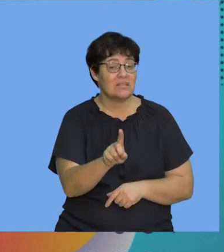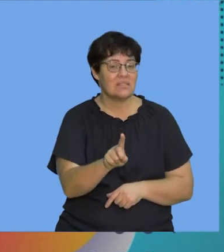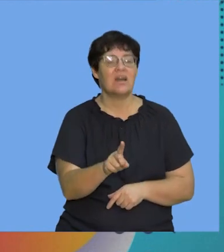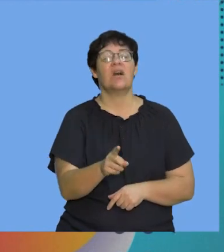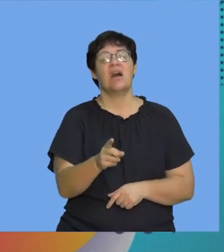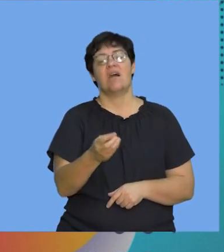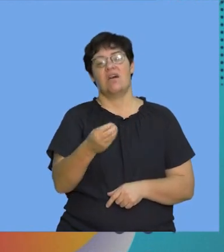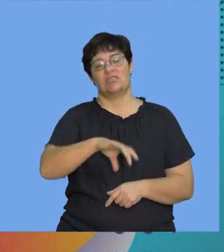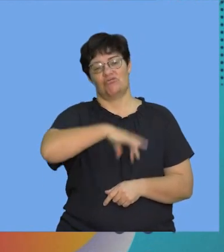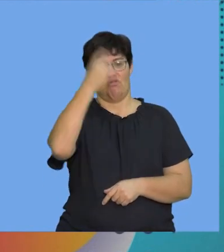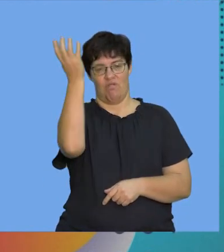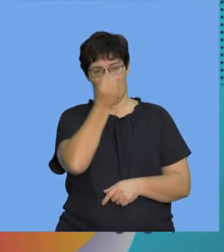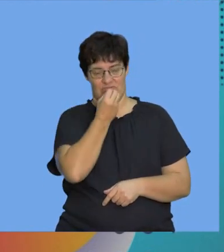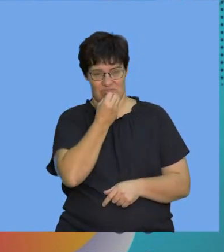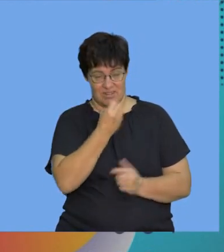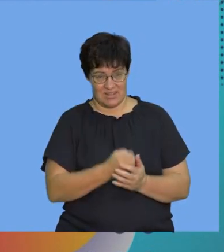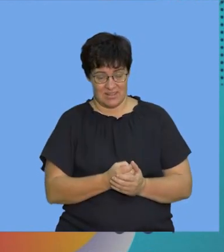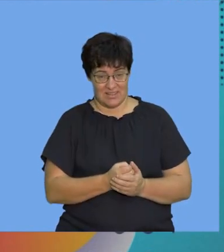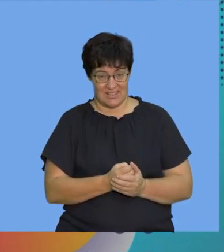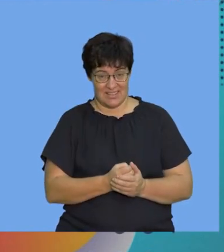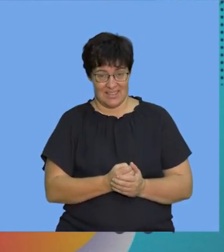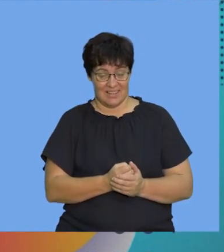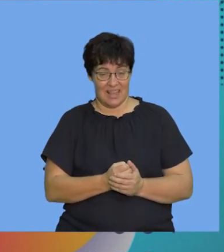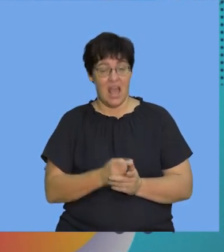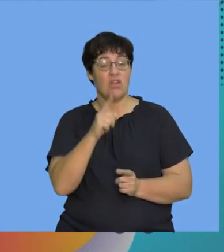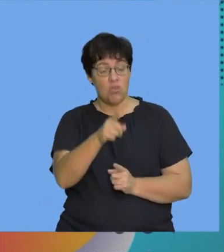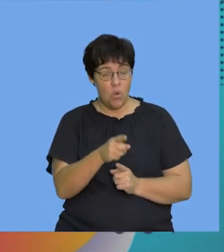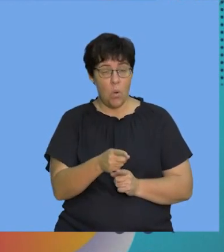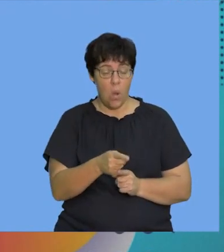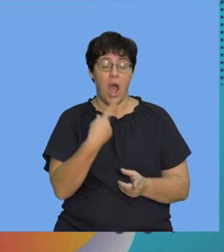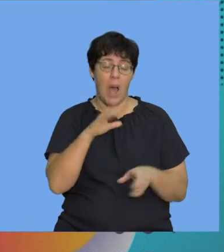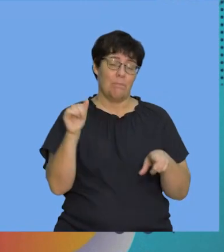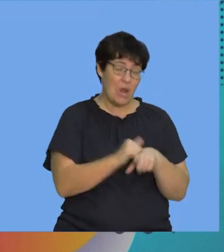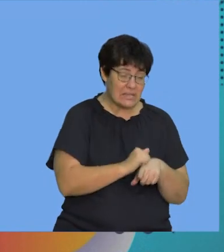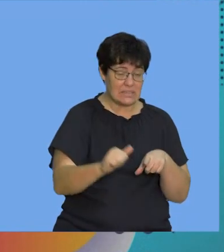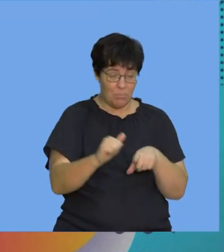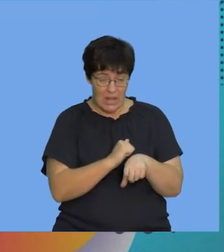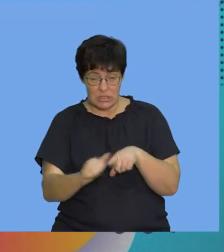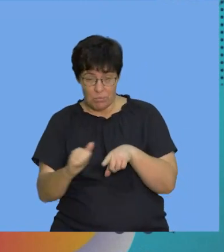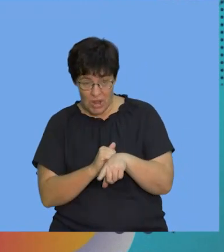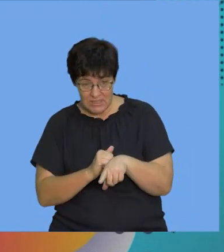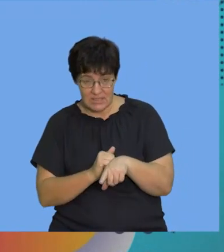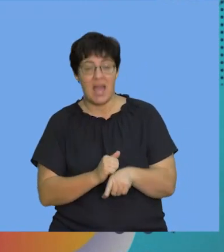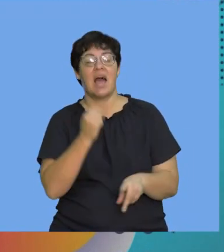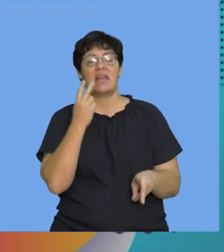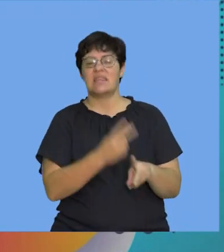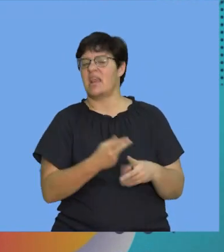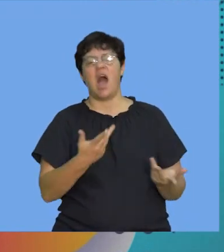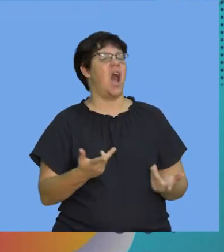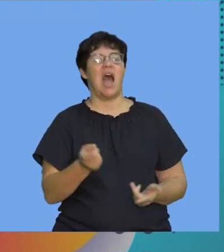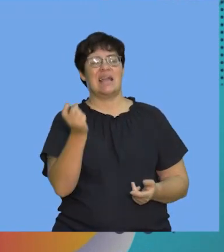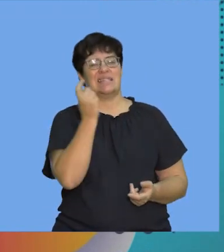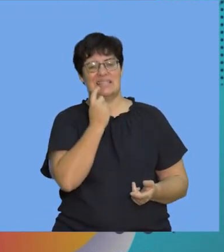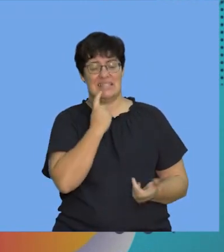we've done here, only if you take it up and practice it, I promise you, it will nourish every fiber in